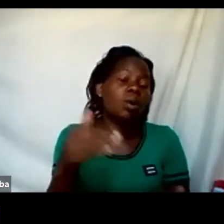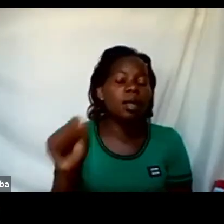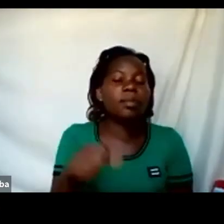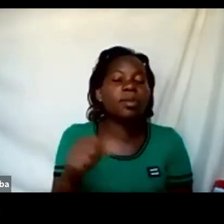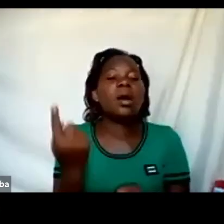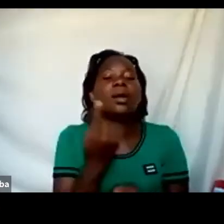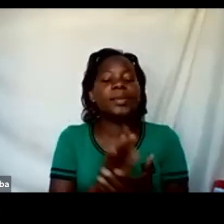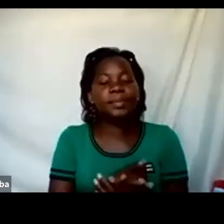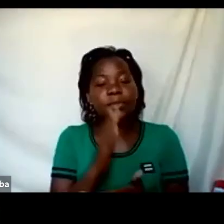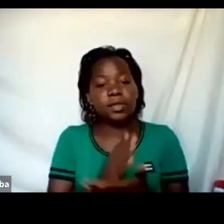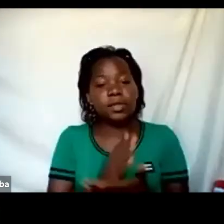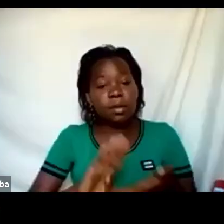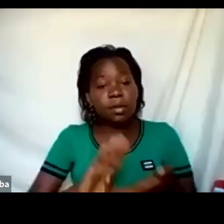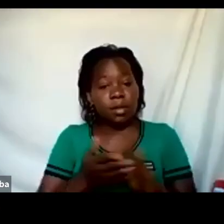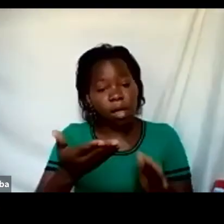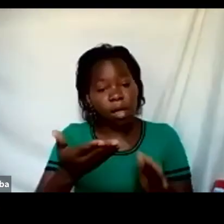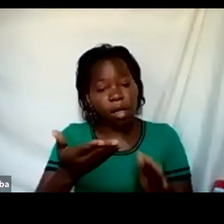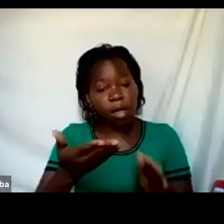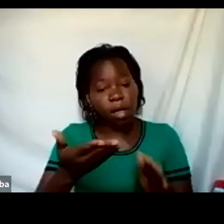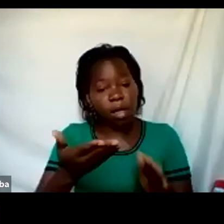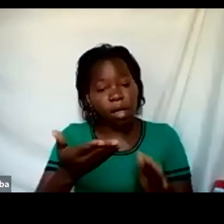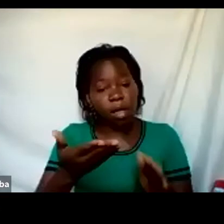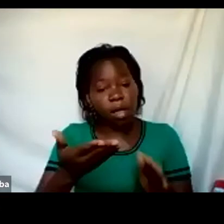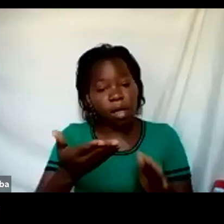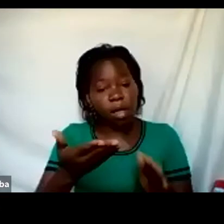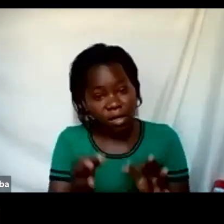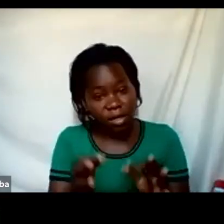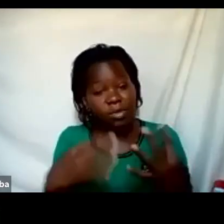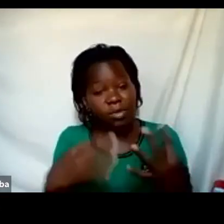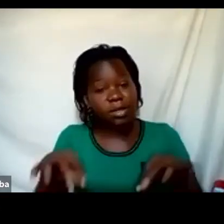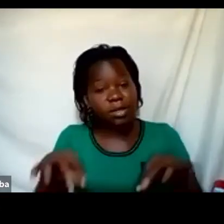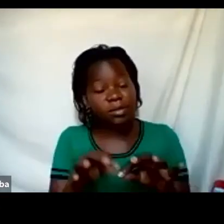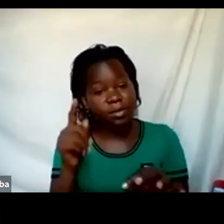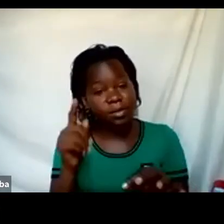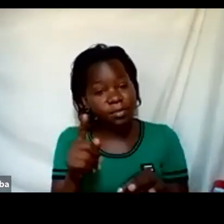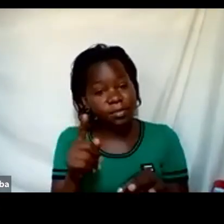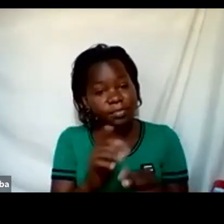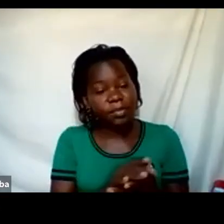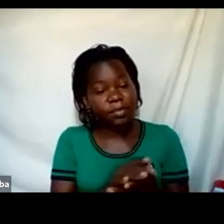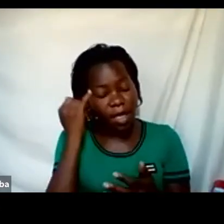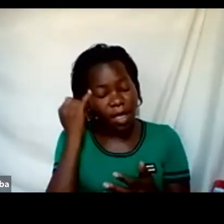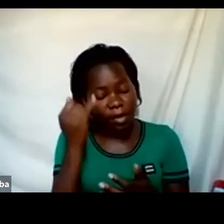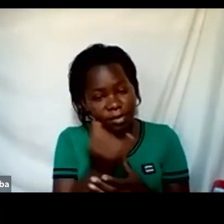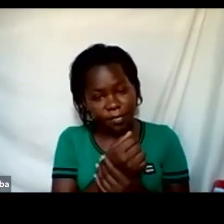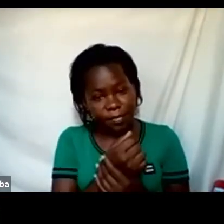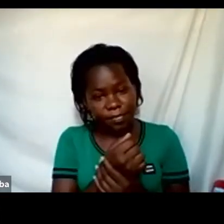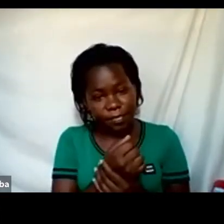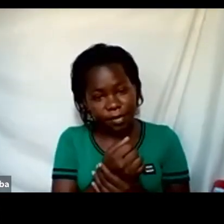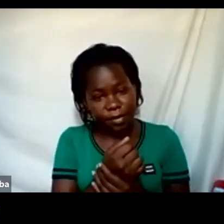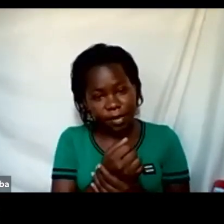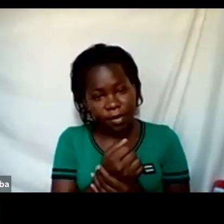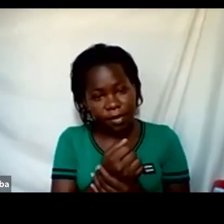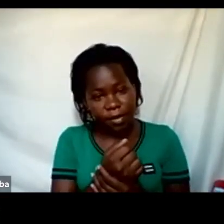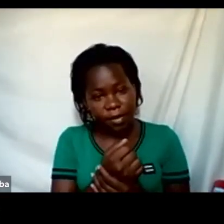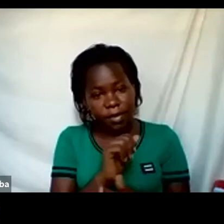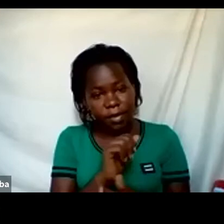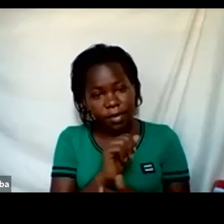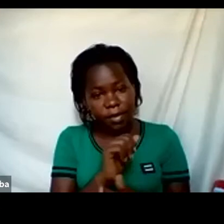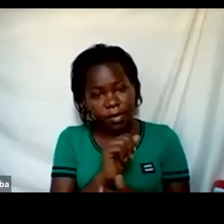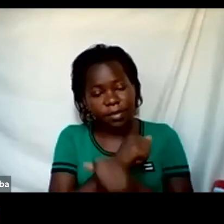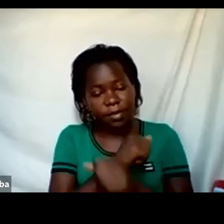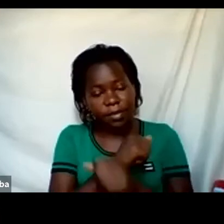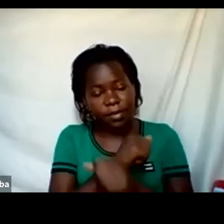property, which is key to an idea being protected, is invaluable. So you have to